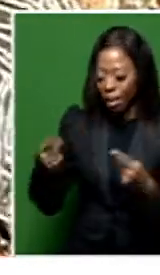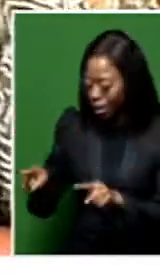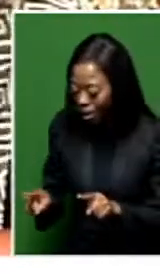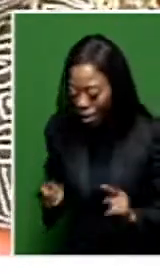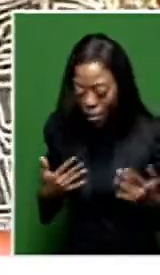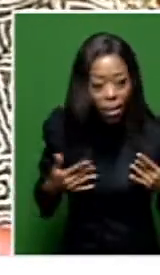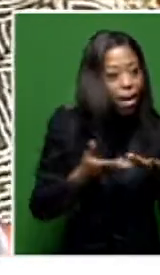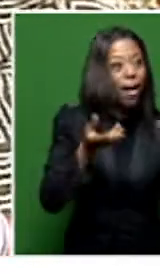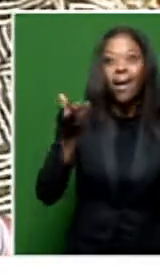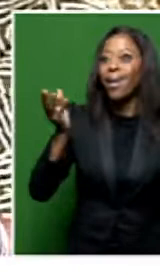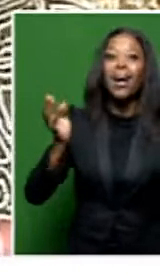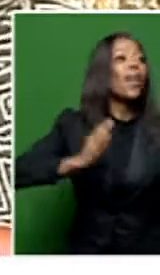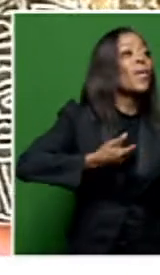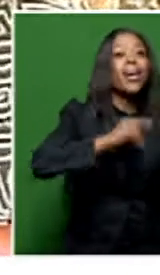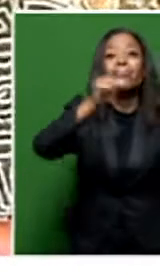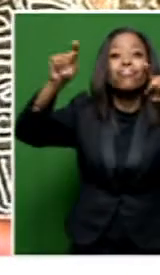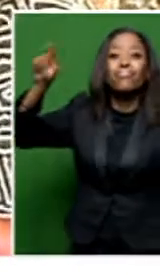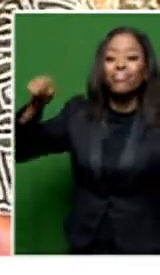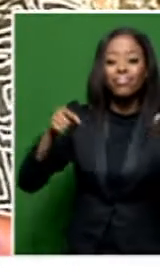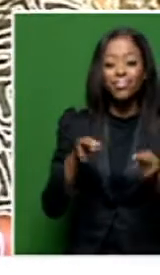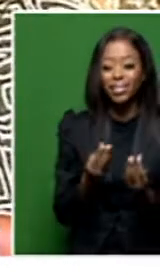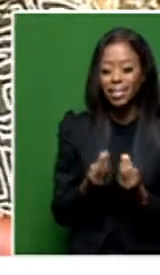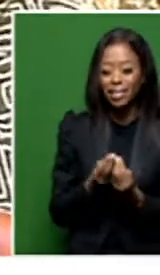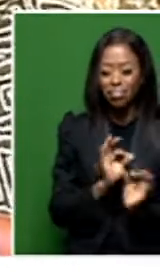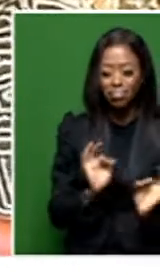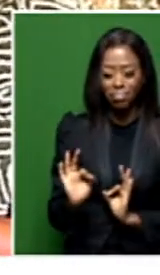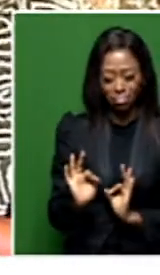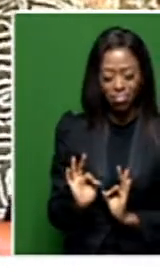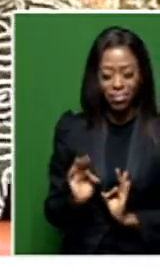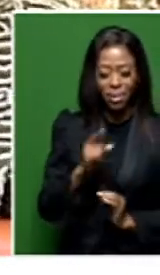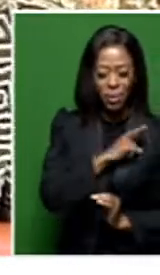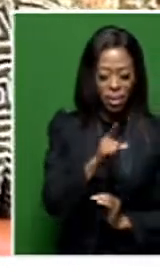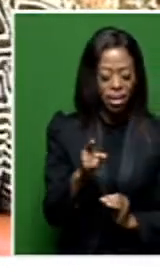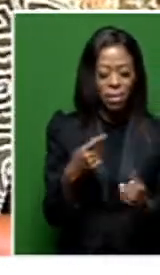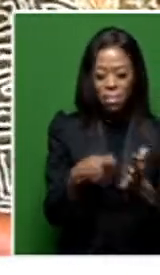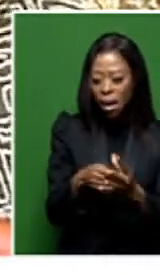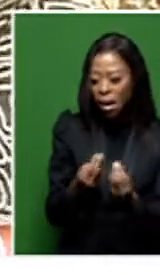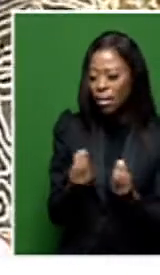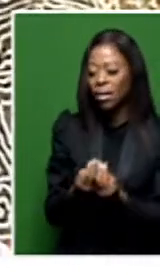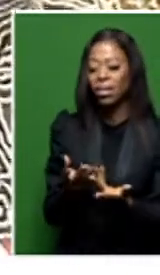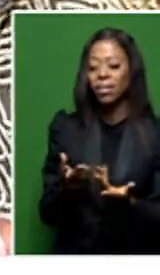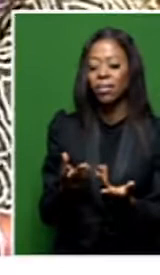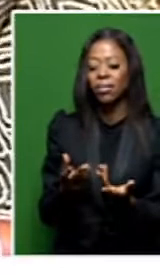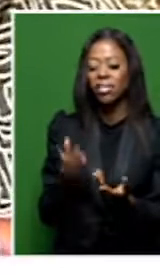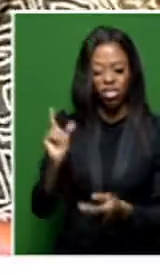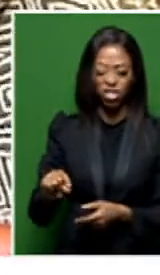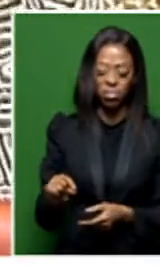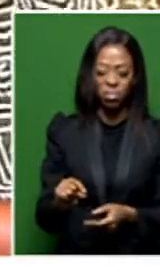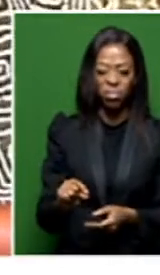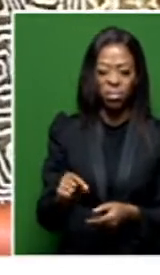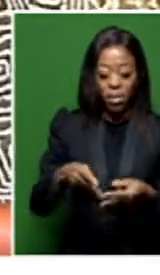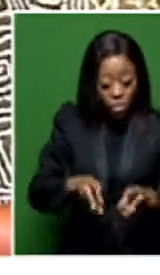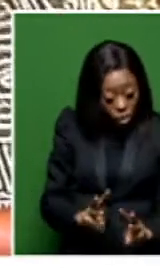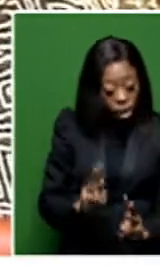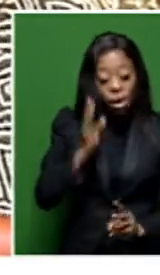you find everything and very well priced. You'll find bambara nuts or Ditloo for like next to nothing, exactly the way